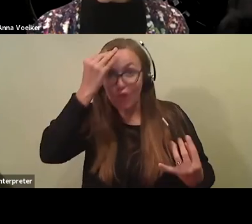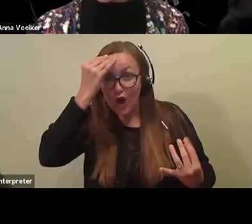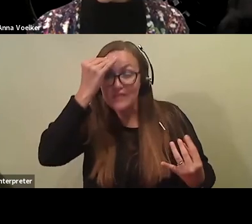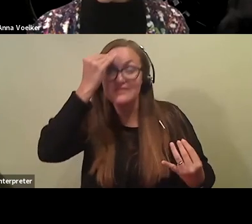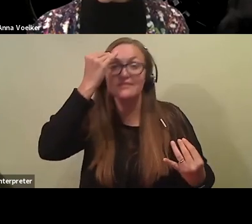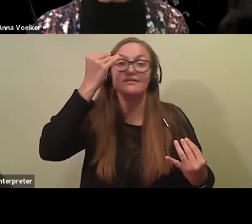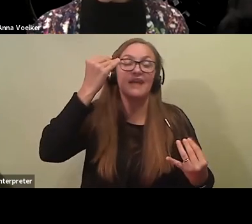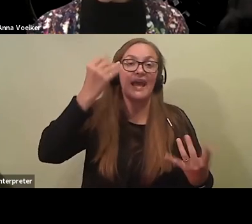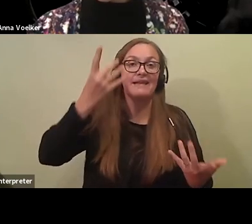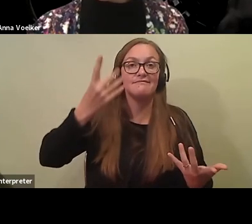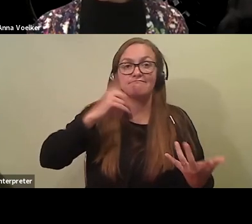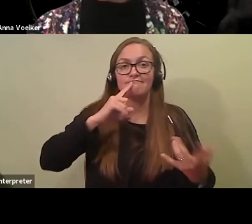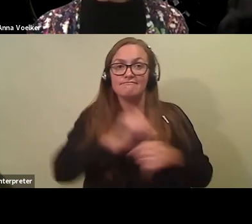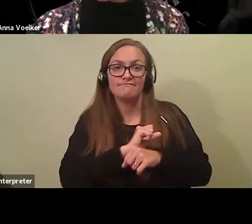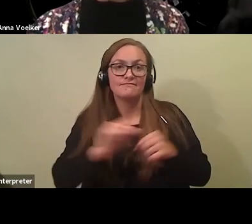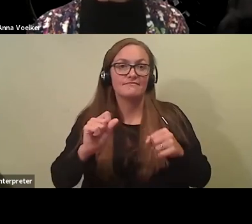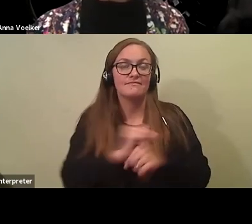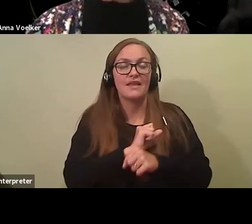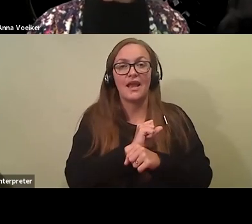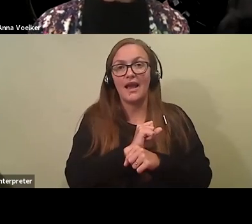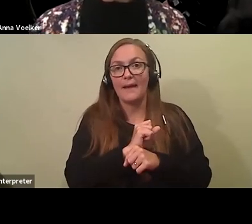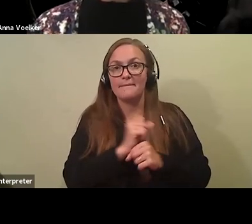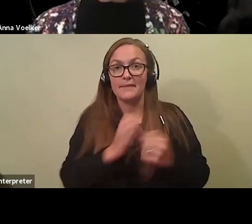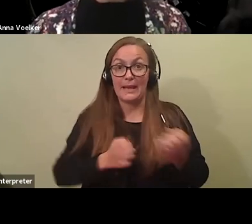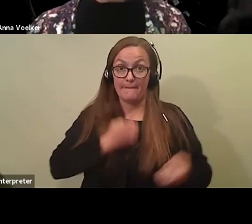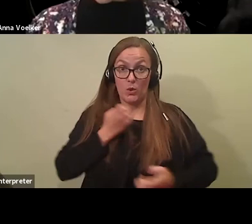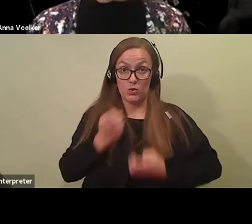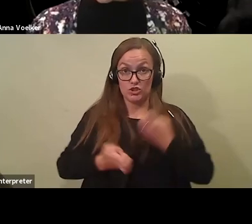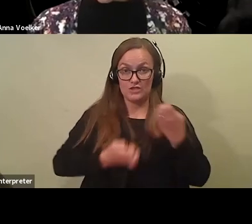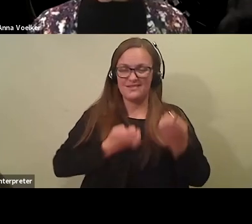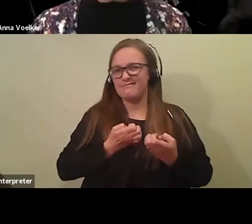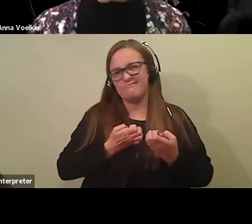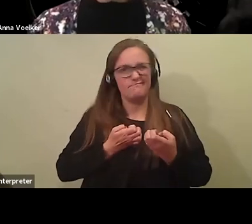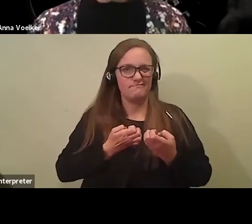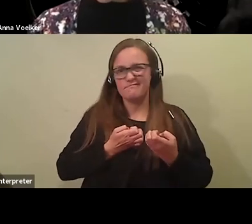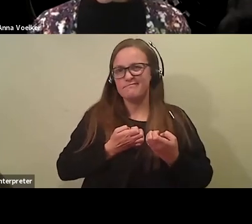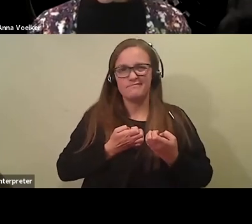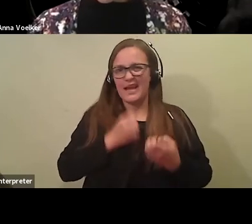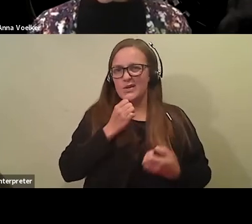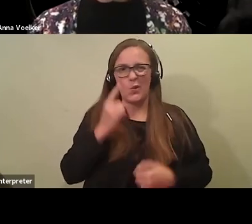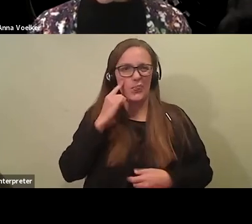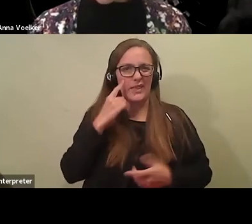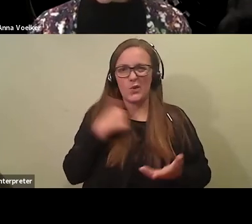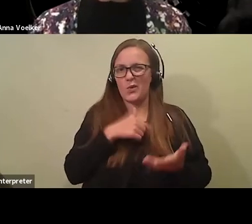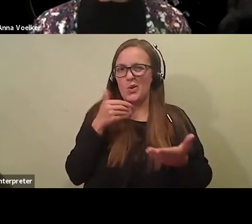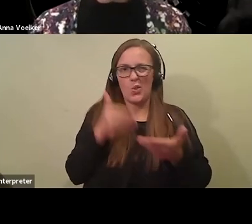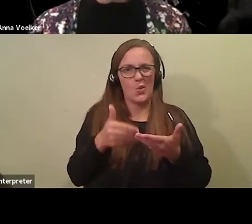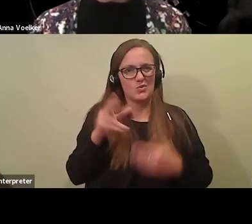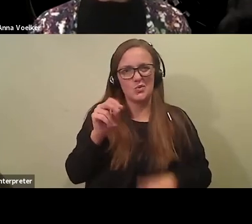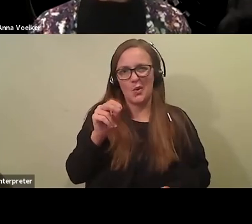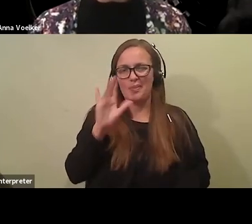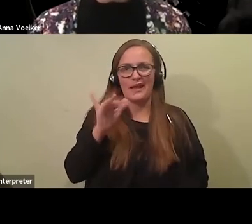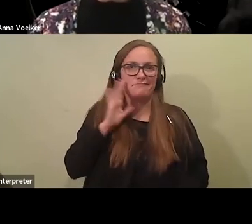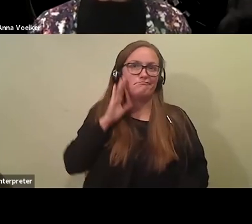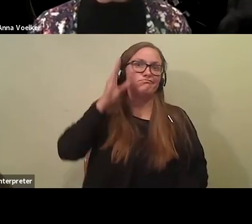have like some approximation of emotions, I'm not so sure that we're very close in that area. I think we're still